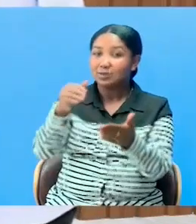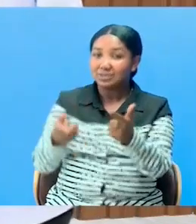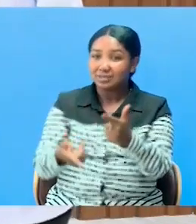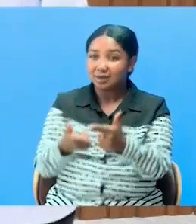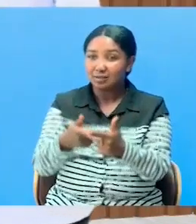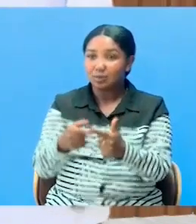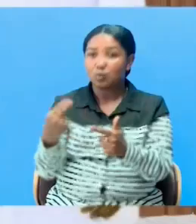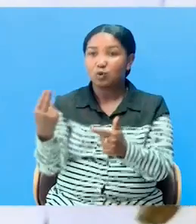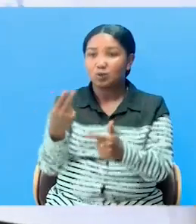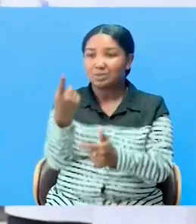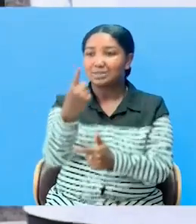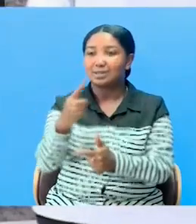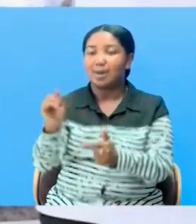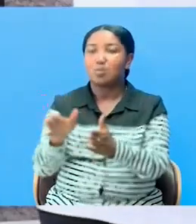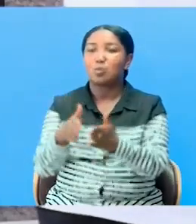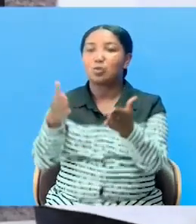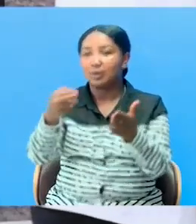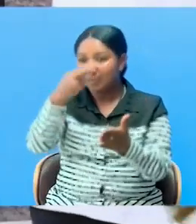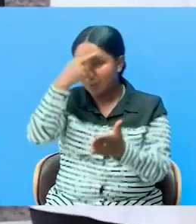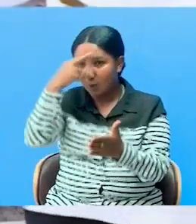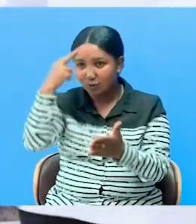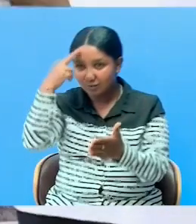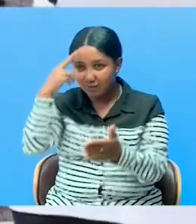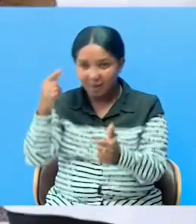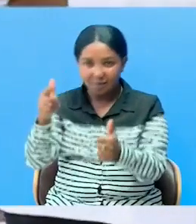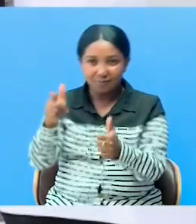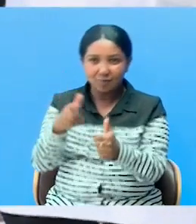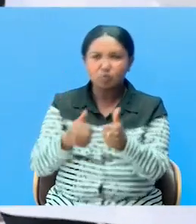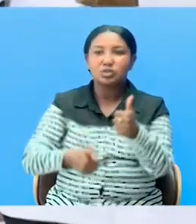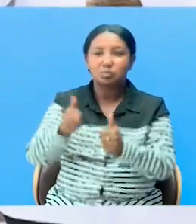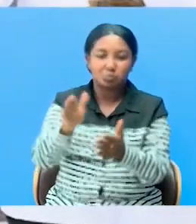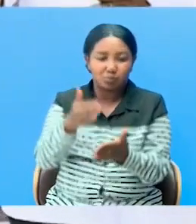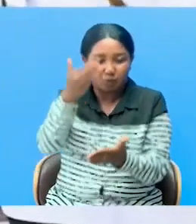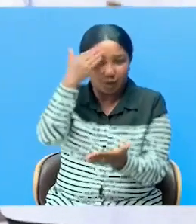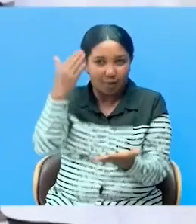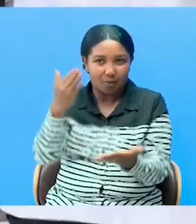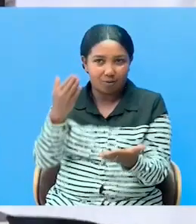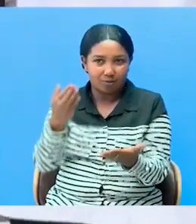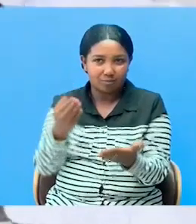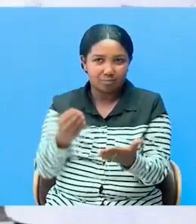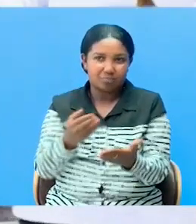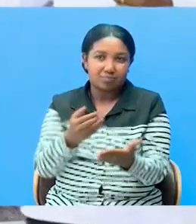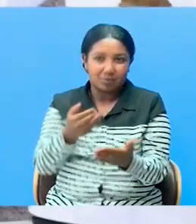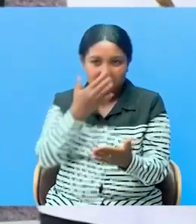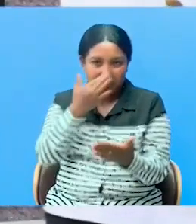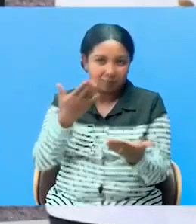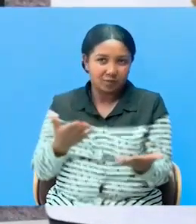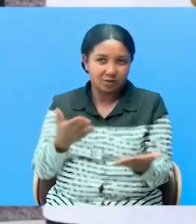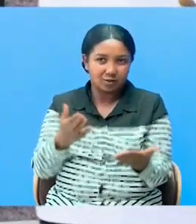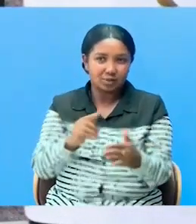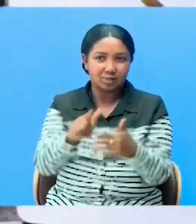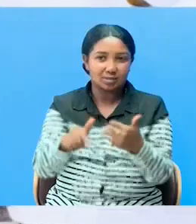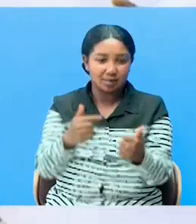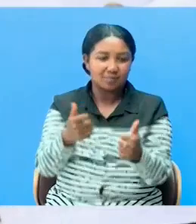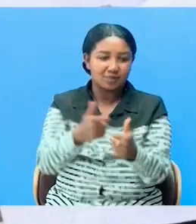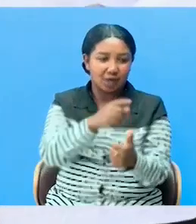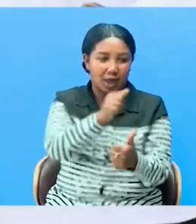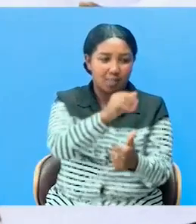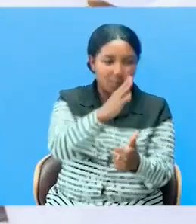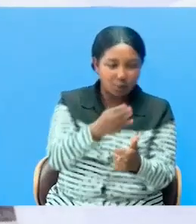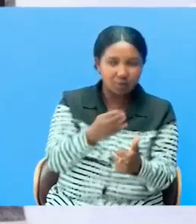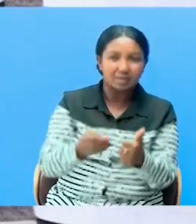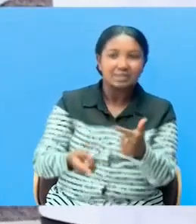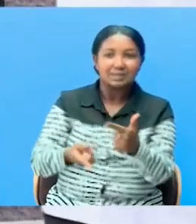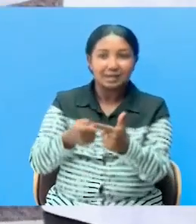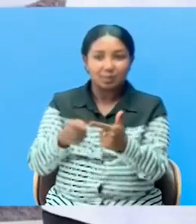we use the book because we know which book we are talking about. We are familiar with the book that we are talking. So the